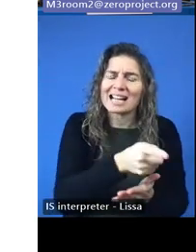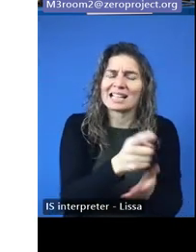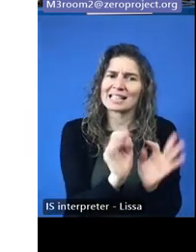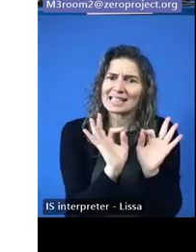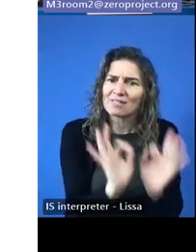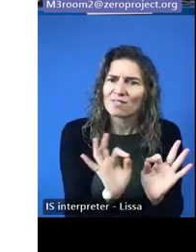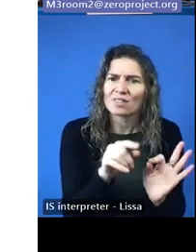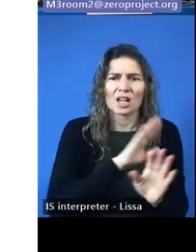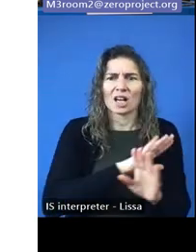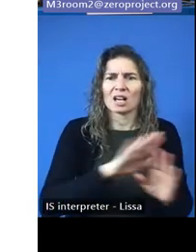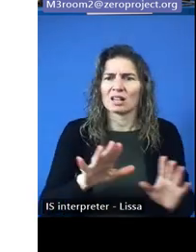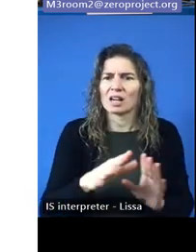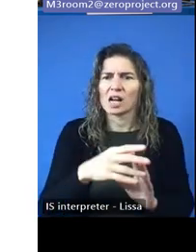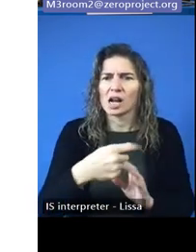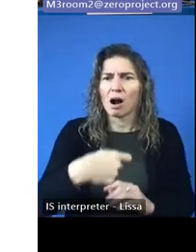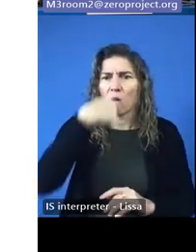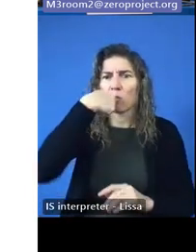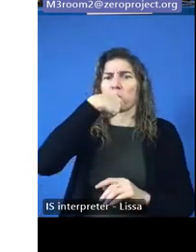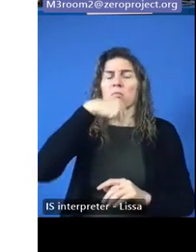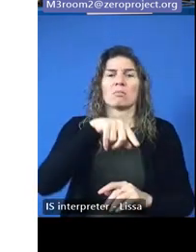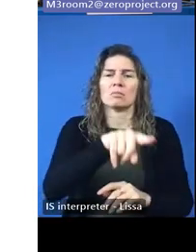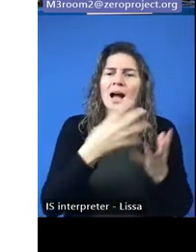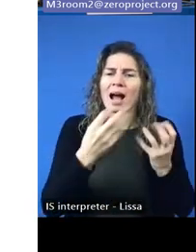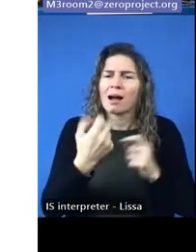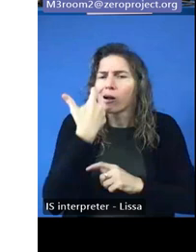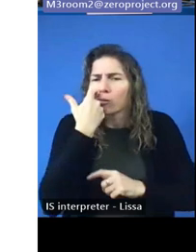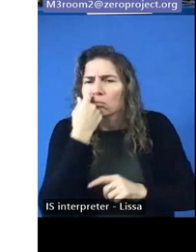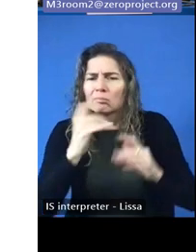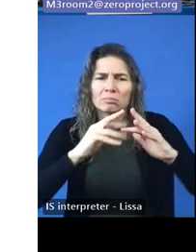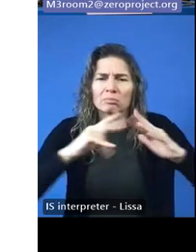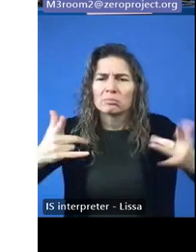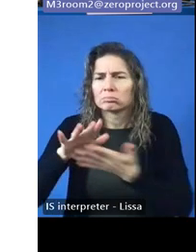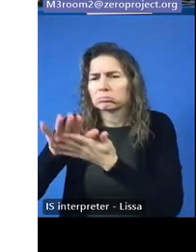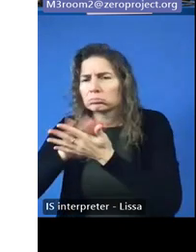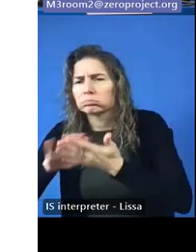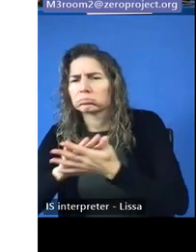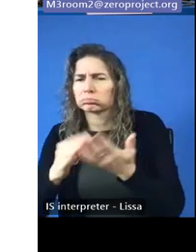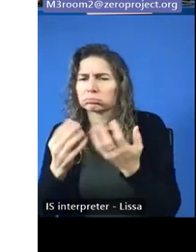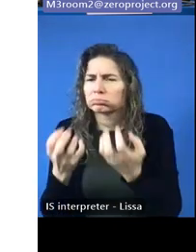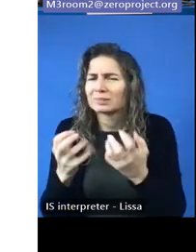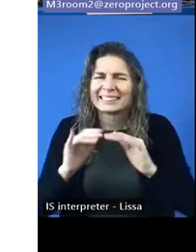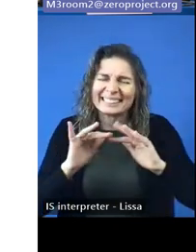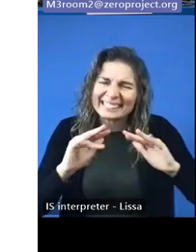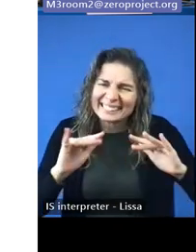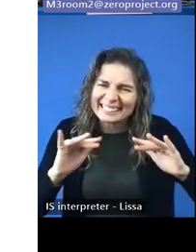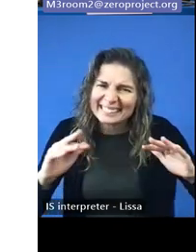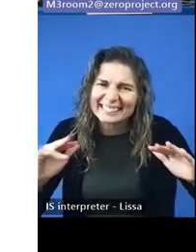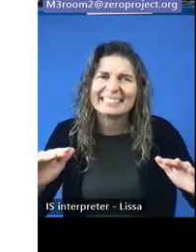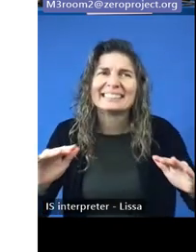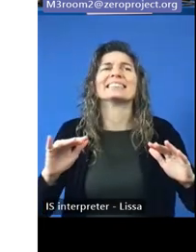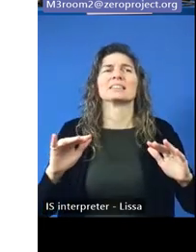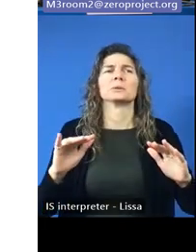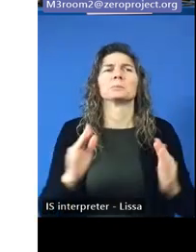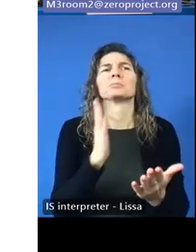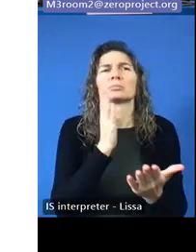In, we've seen a reduction in rates of anemia of about 39% and wasting by about